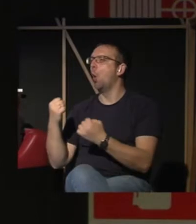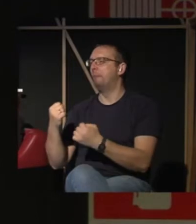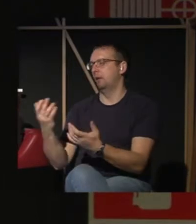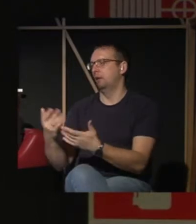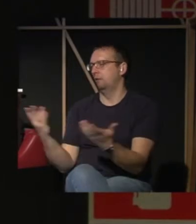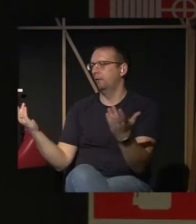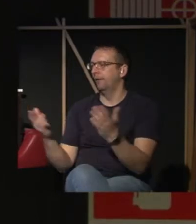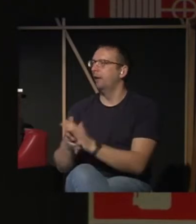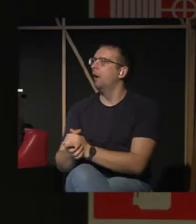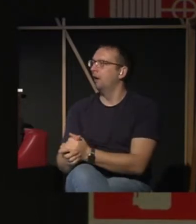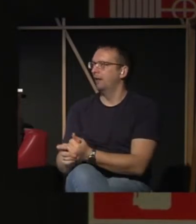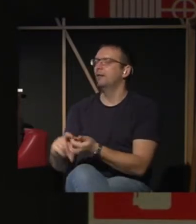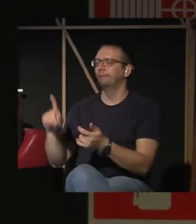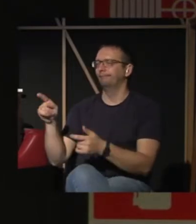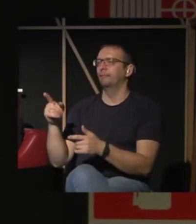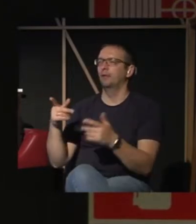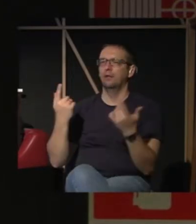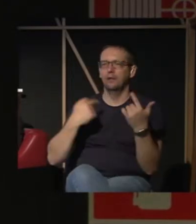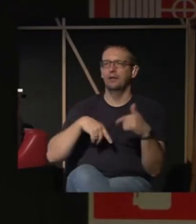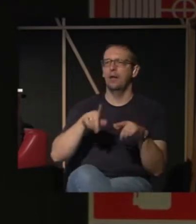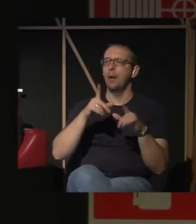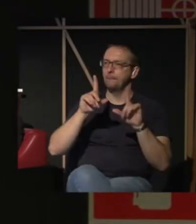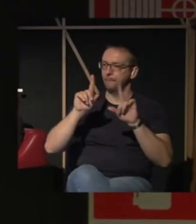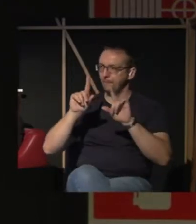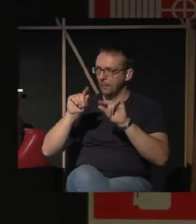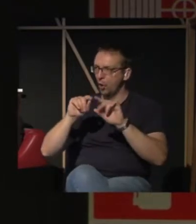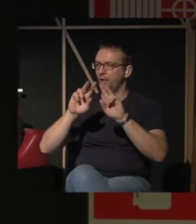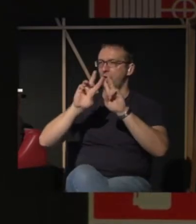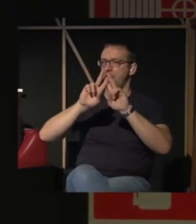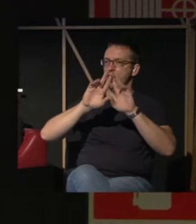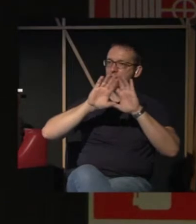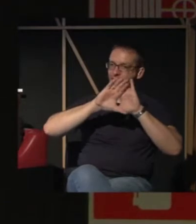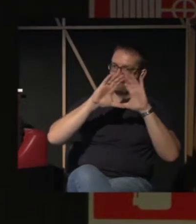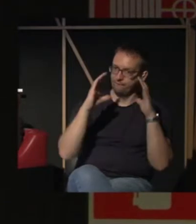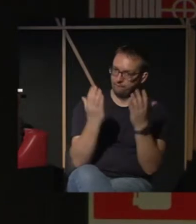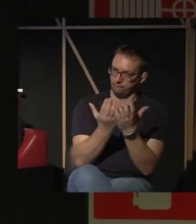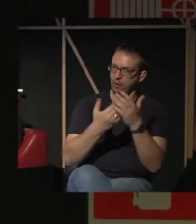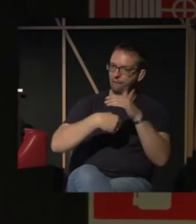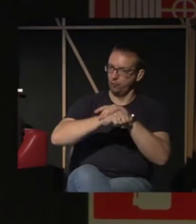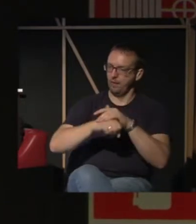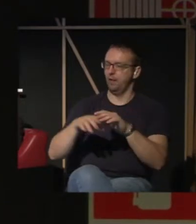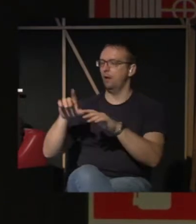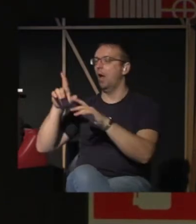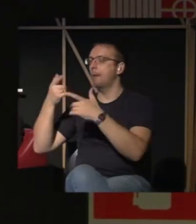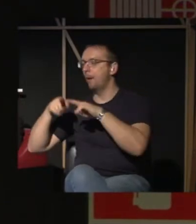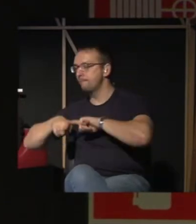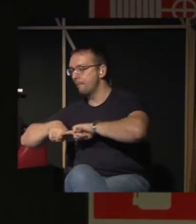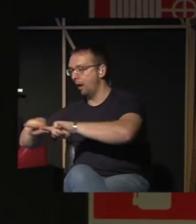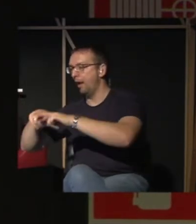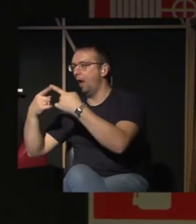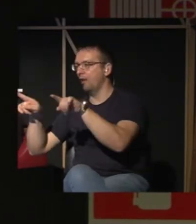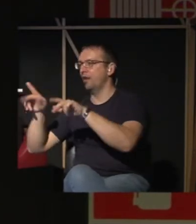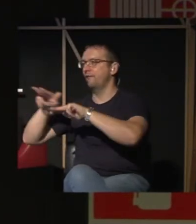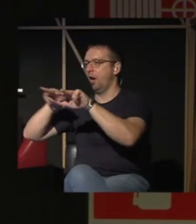implemented to the tournament. We're getting to the end. We're almost at the end of our journey, so just bear with me a little bit